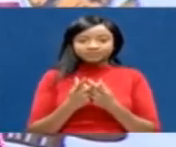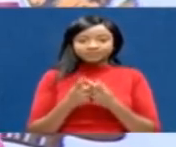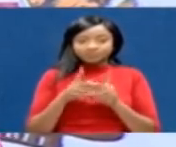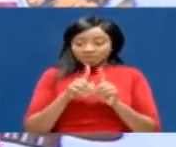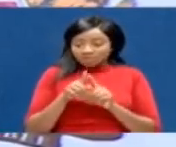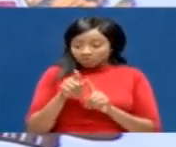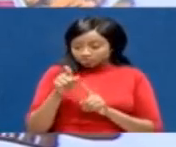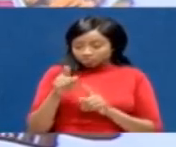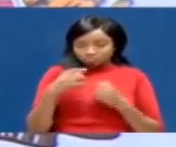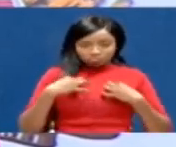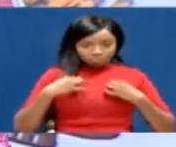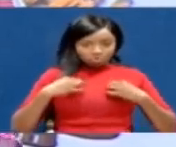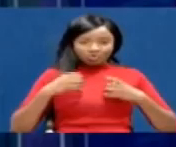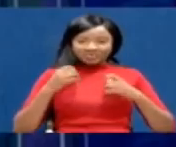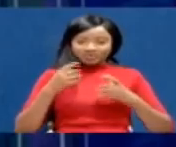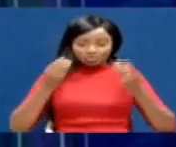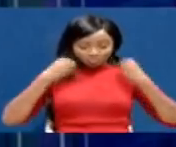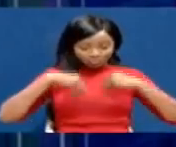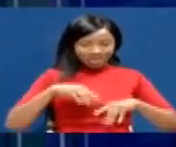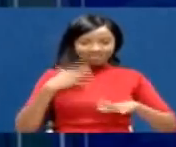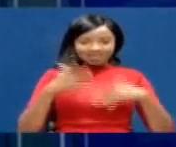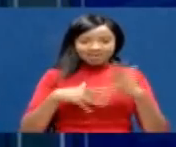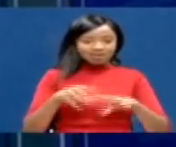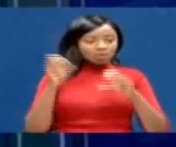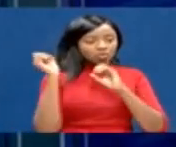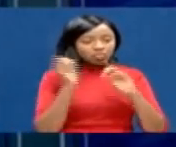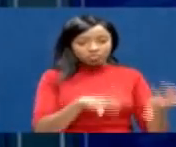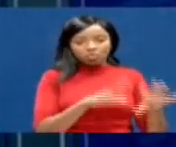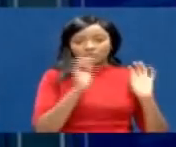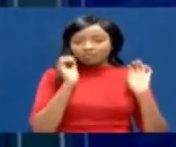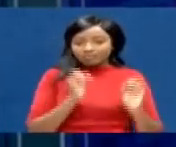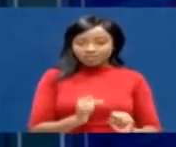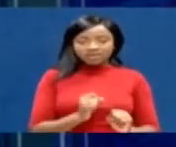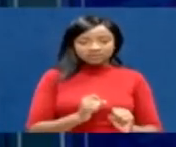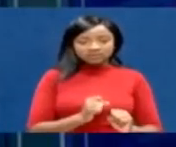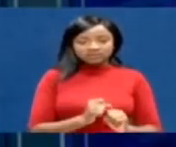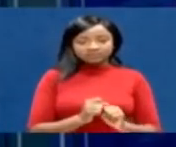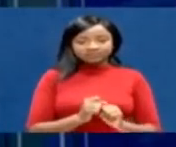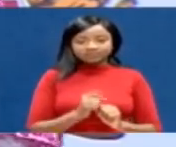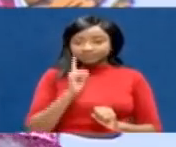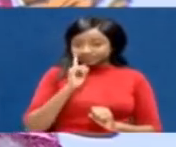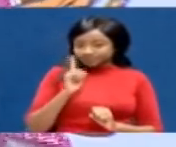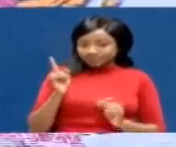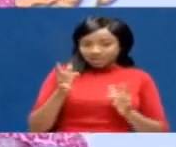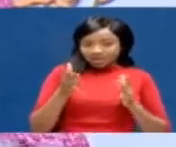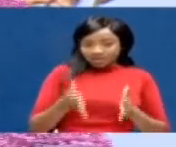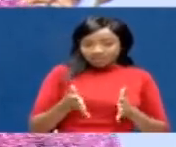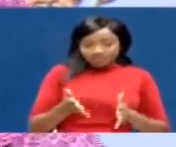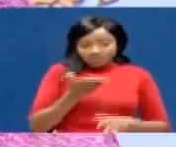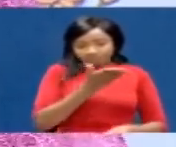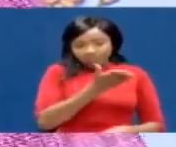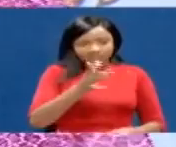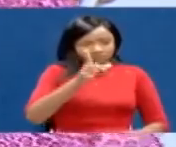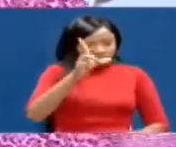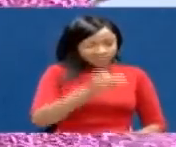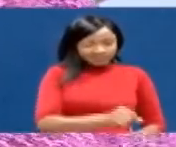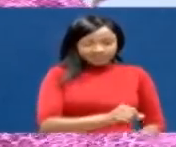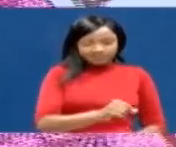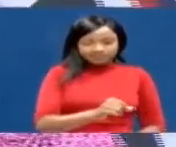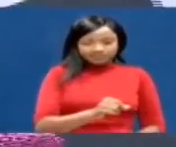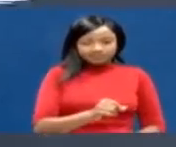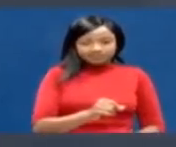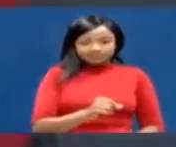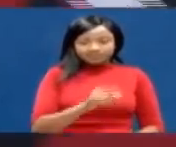be, and this is disposable though, so these are disposable ones. And these are available at even cheaper